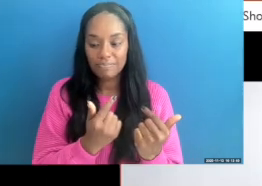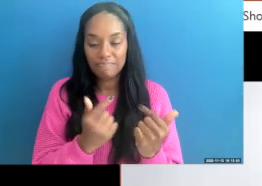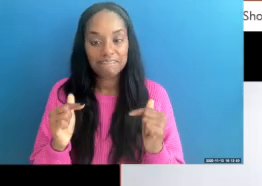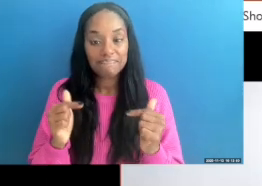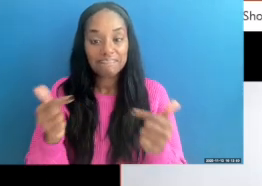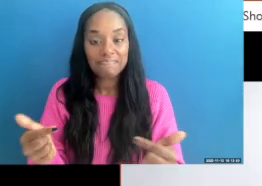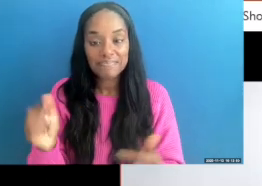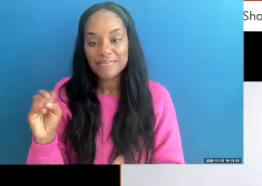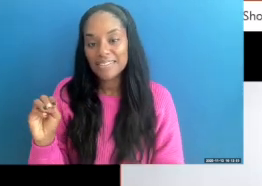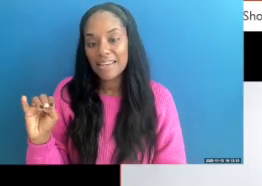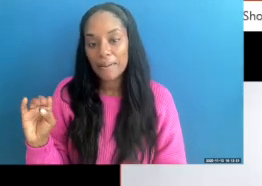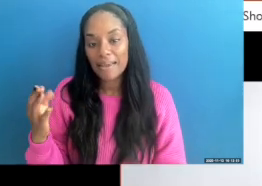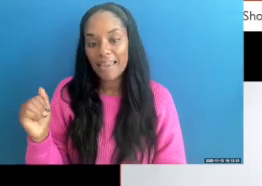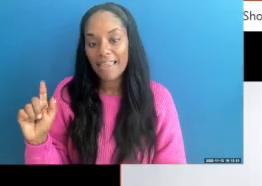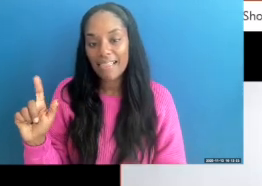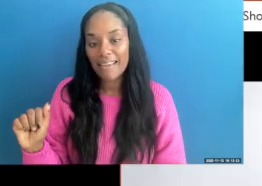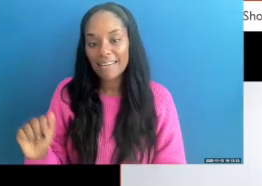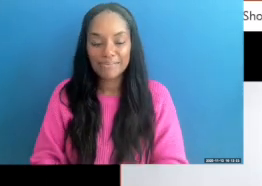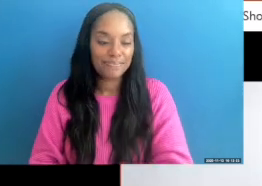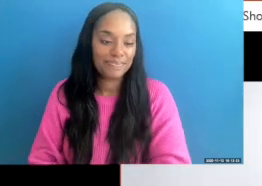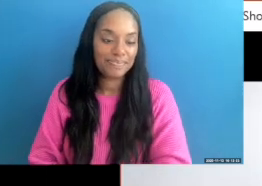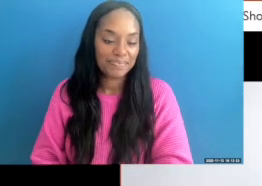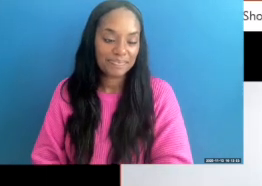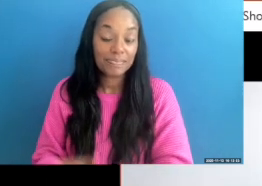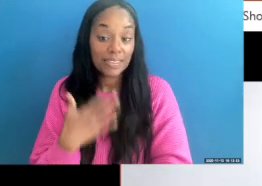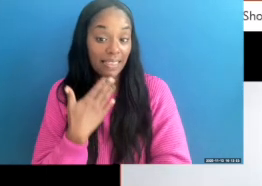everyone. Now I hand things back to Michaela.